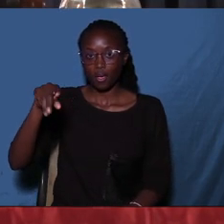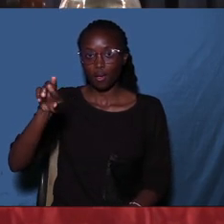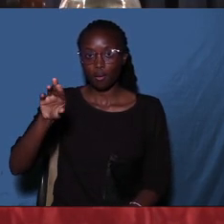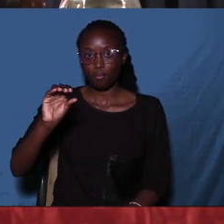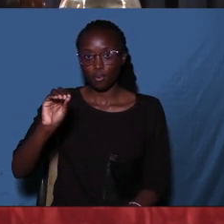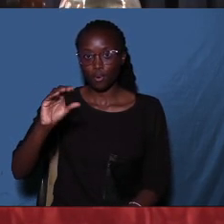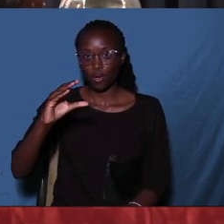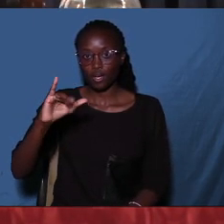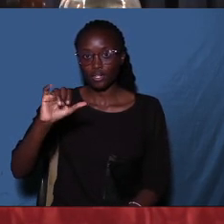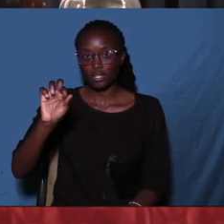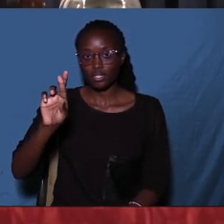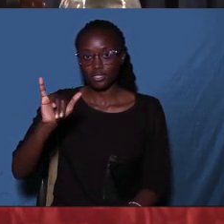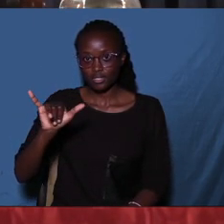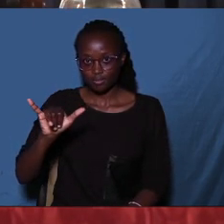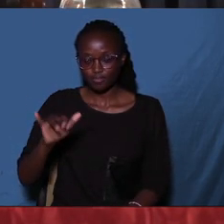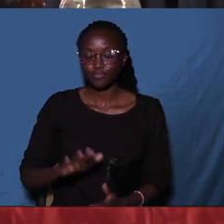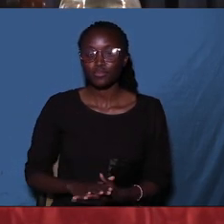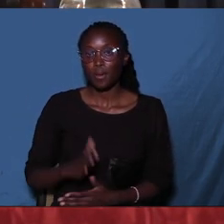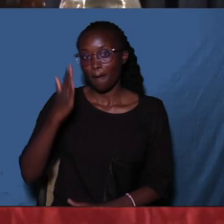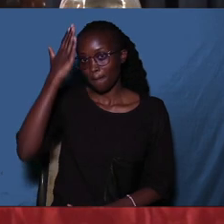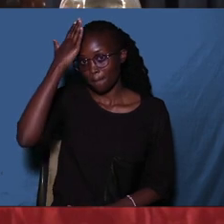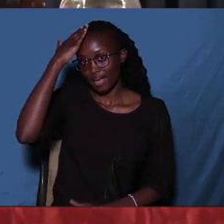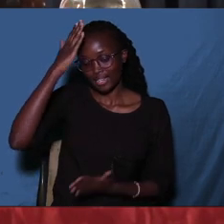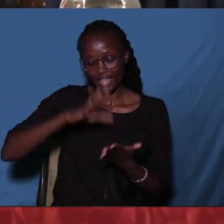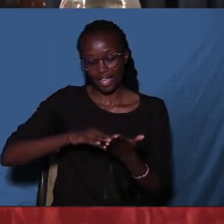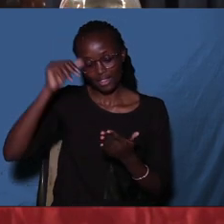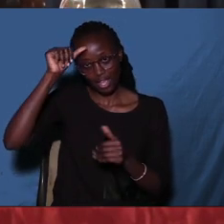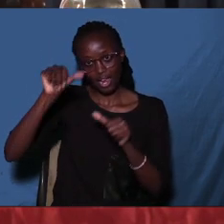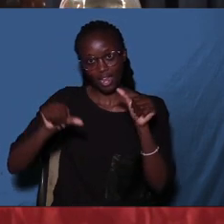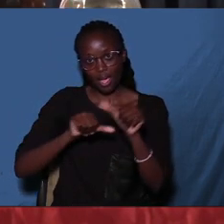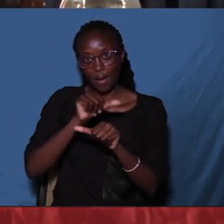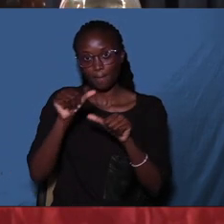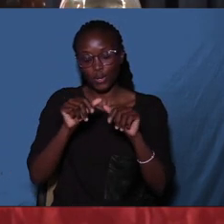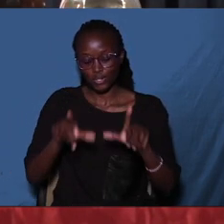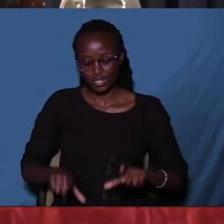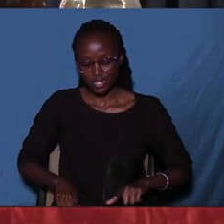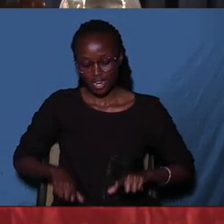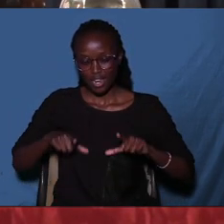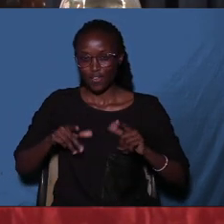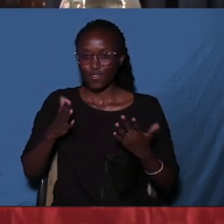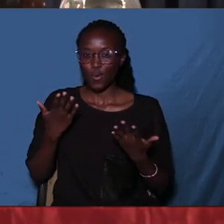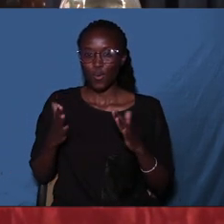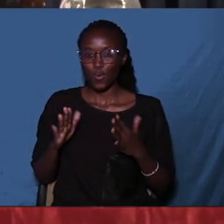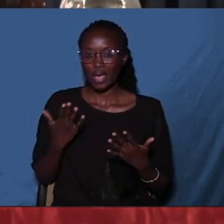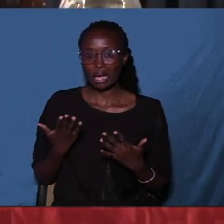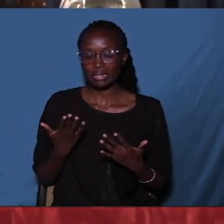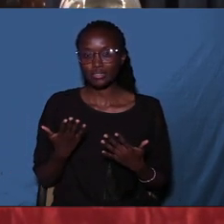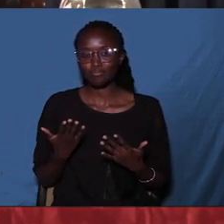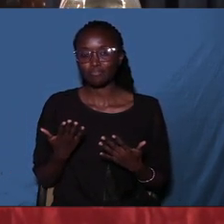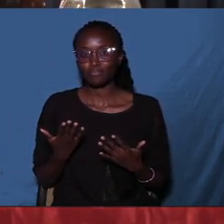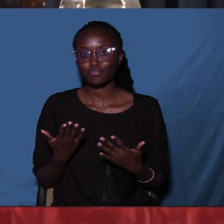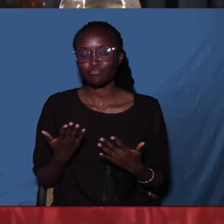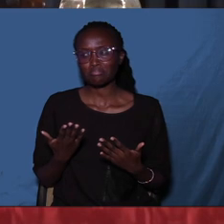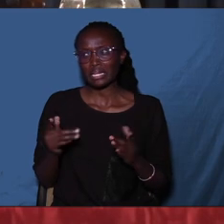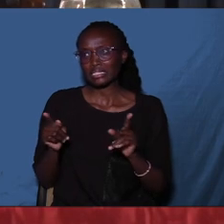life. Yesterday we looked at double standard. So double life, you are having a kind of life here, and then on this guide you have, it's like you're living